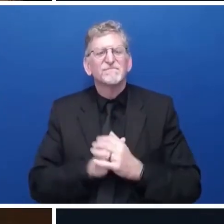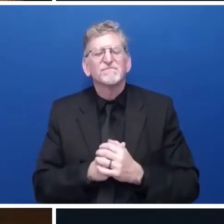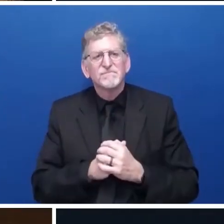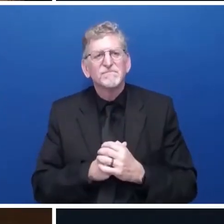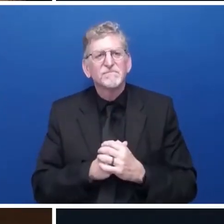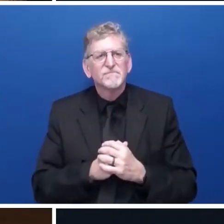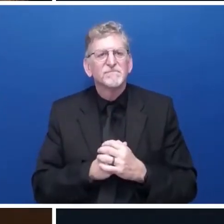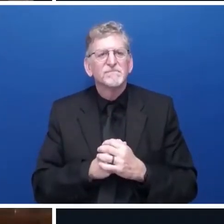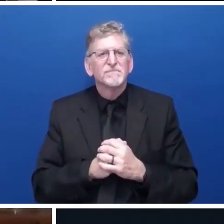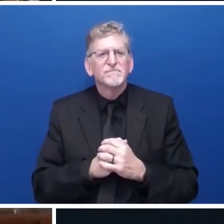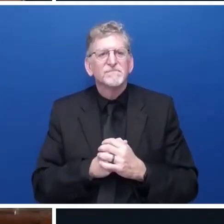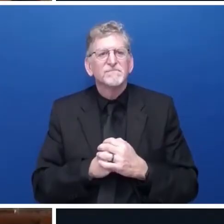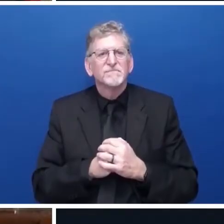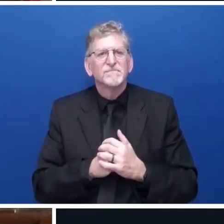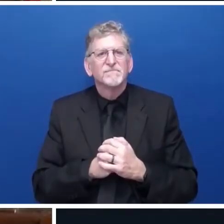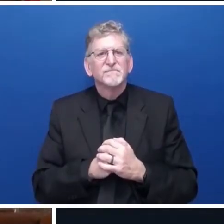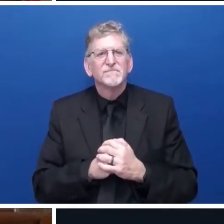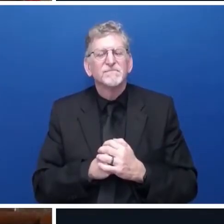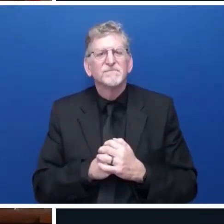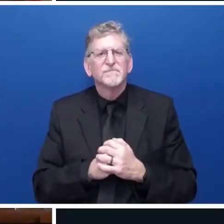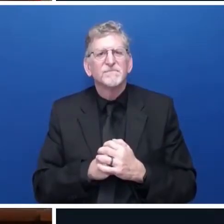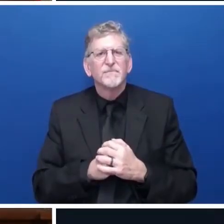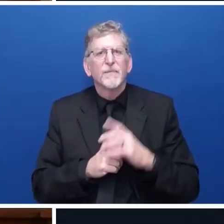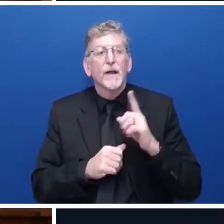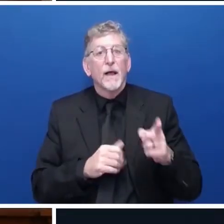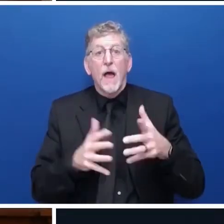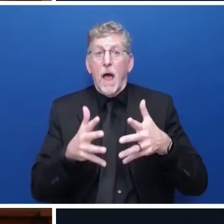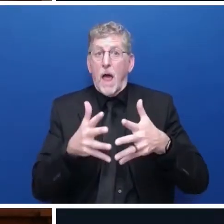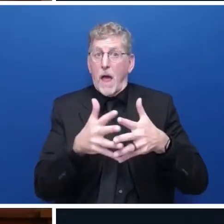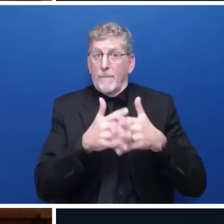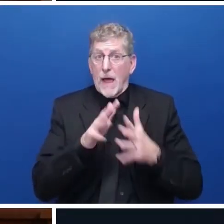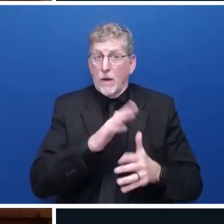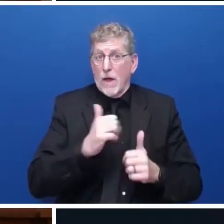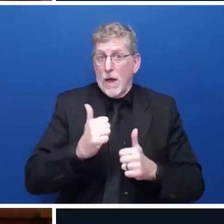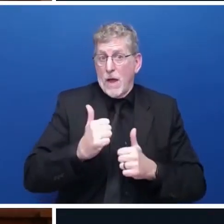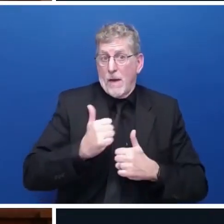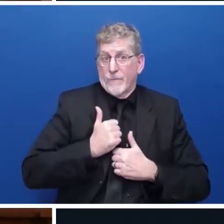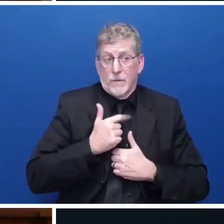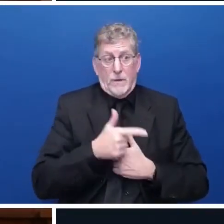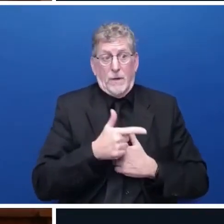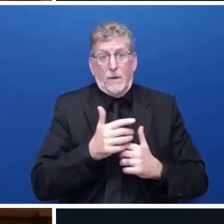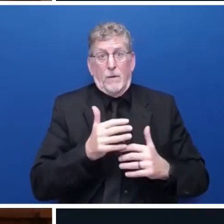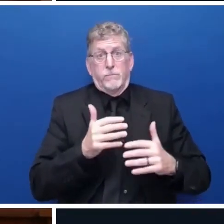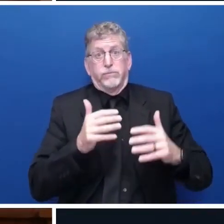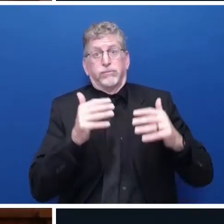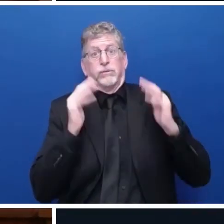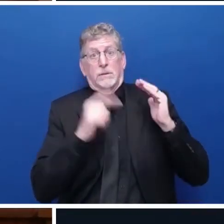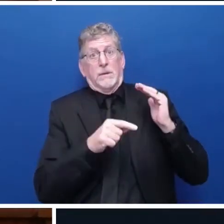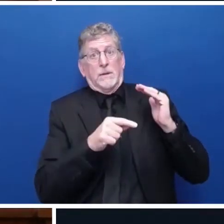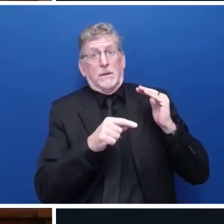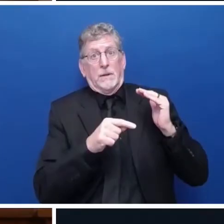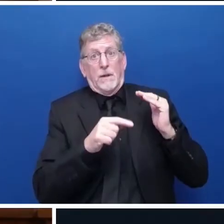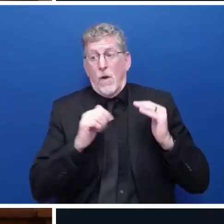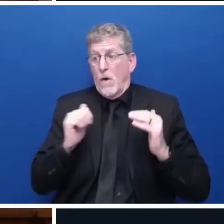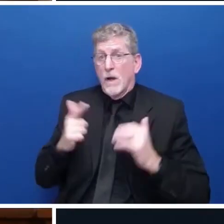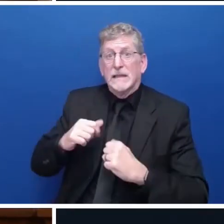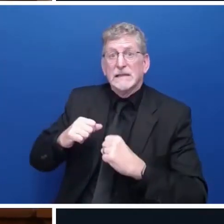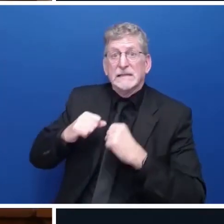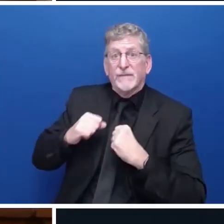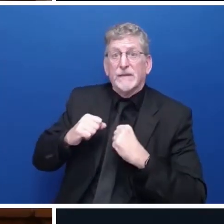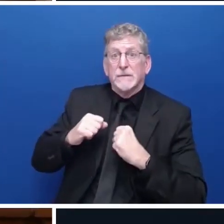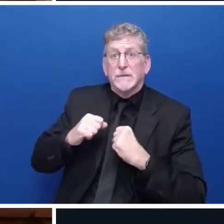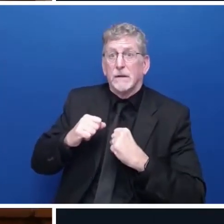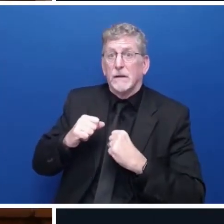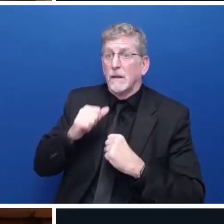And America's armed forces overwhelmed all defenses and utterly defeated an enemy, good